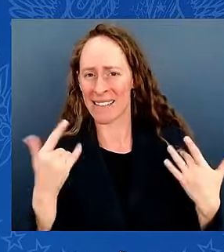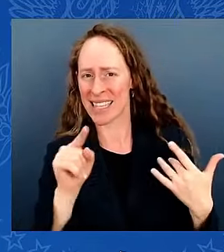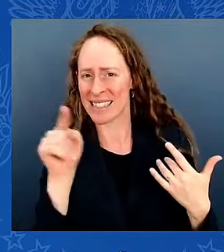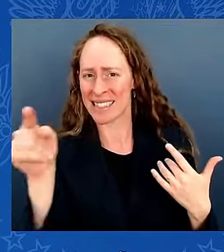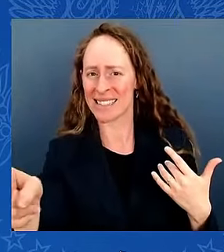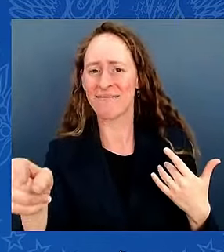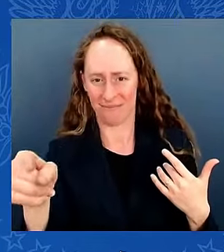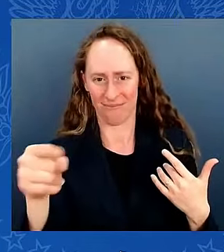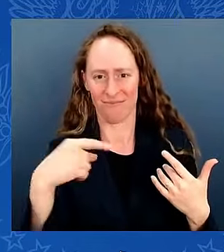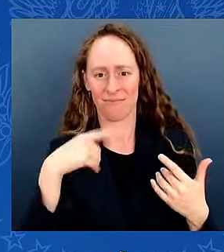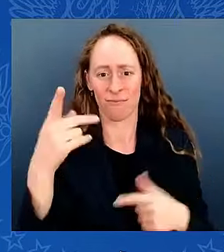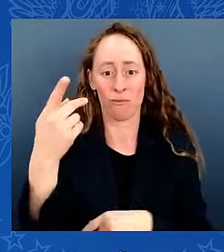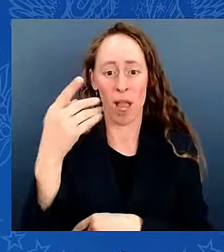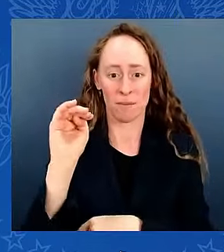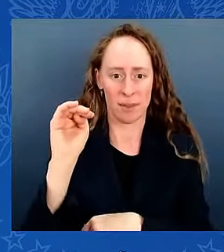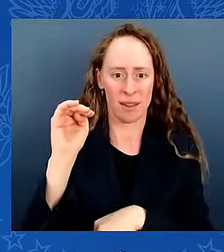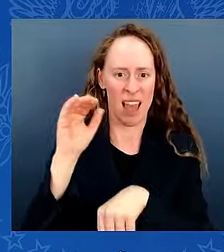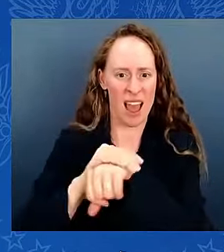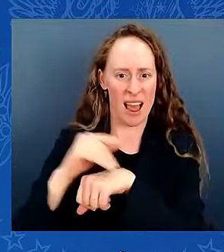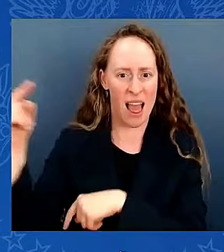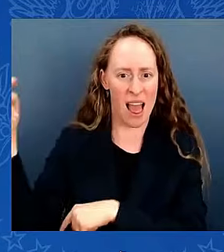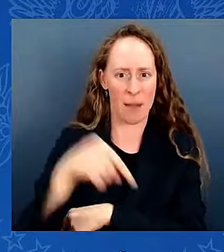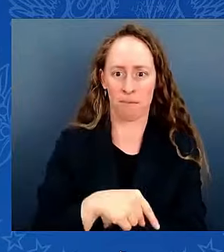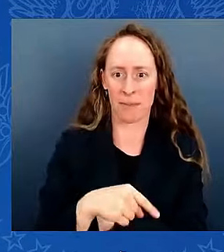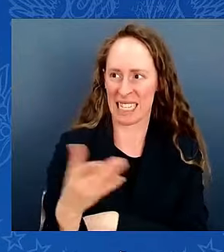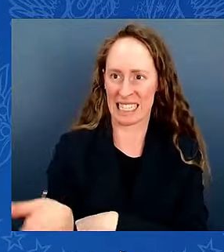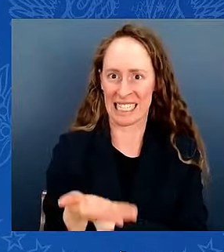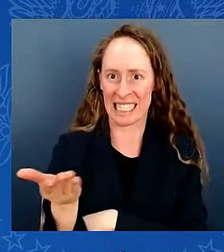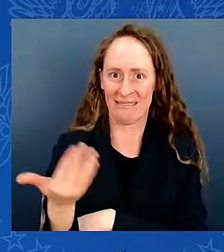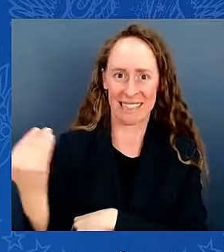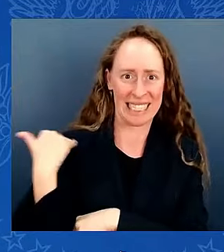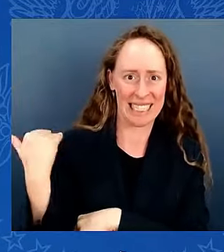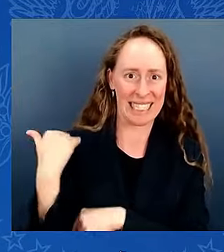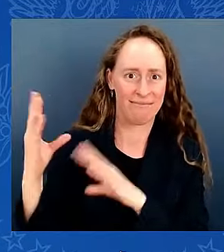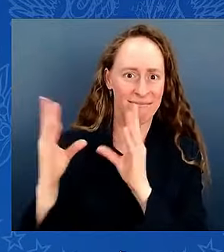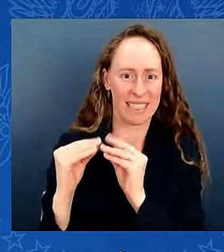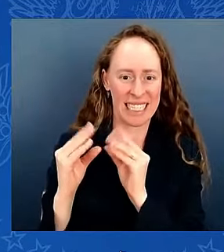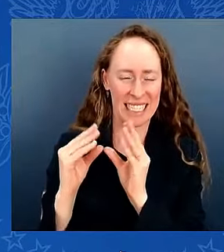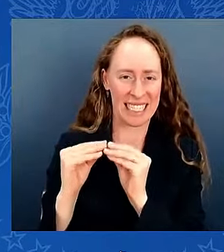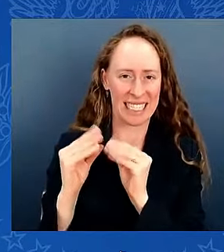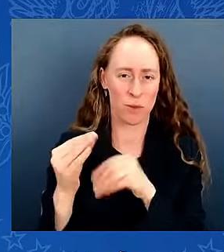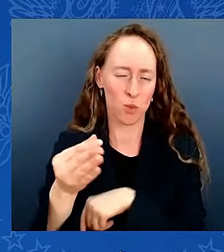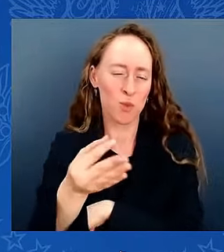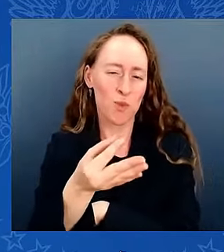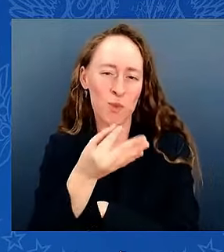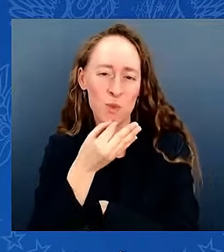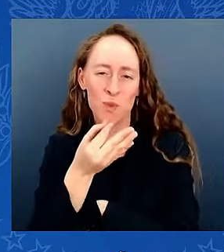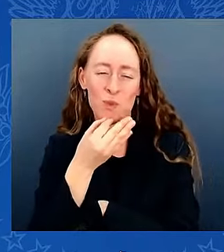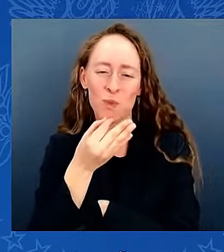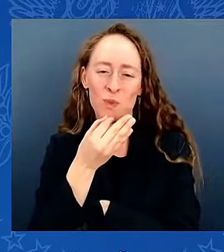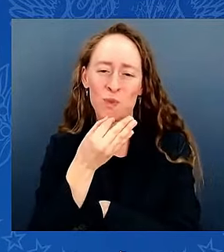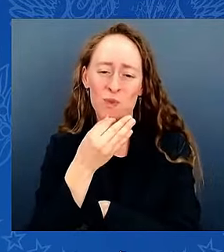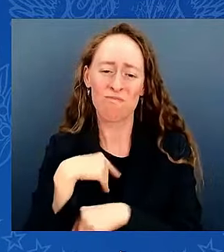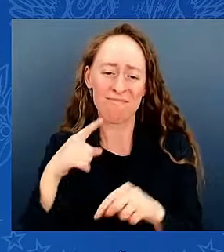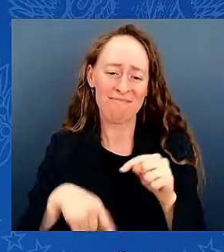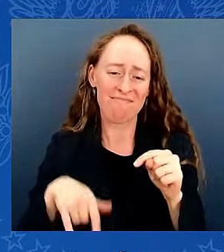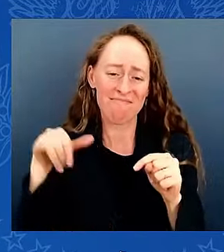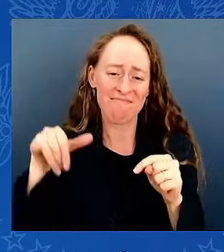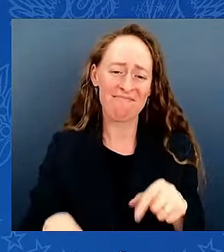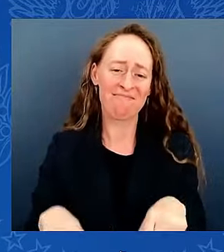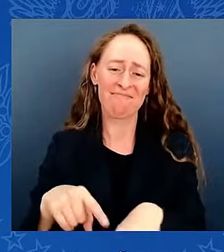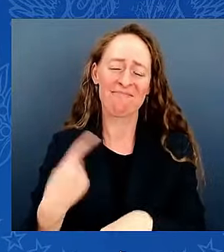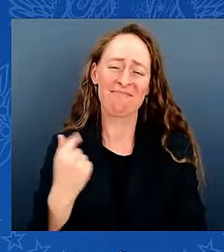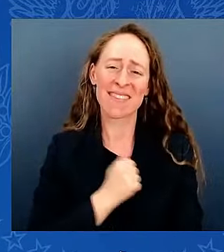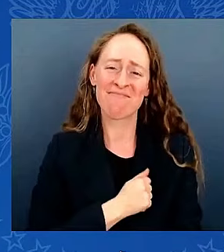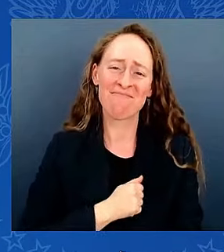come and see me. He's on his way here, and I'm going to be seeing him shortly. So I'm not going to be able to stick around with you a long time. But I want to say,